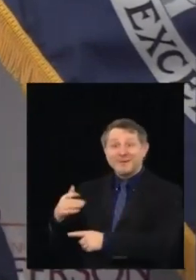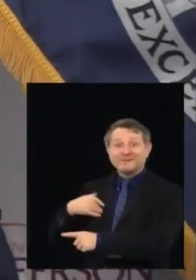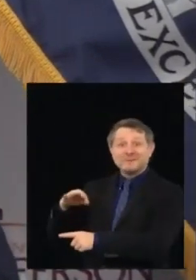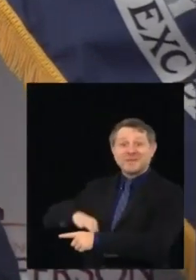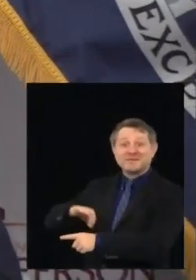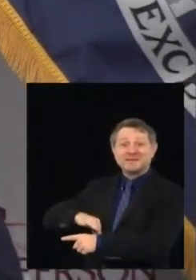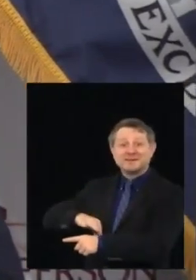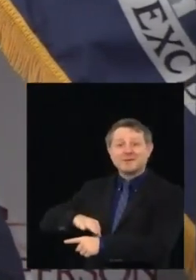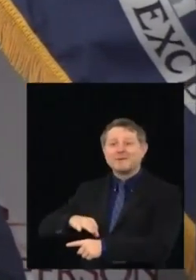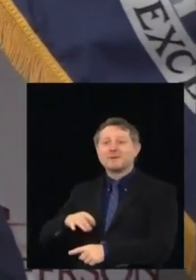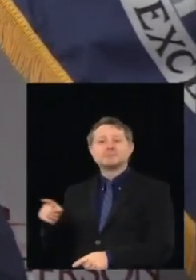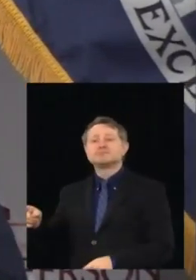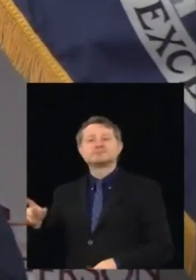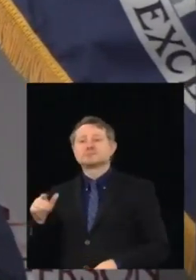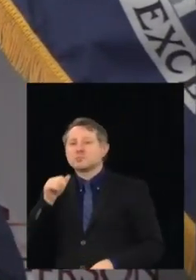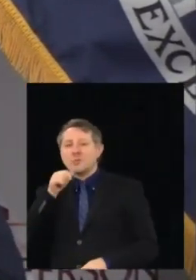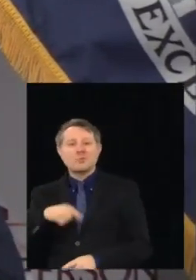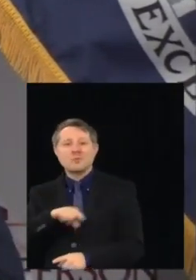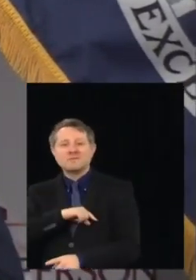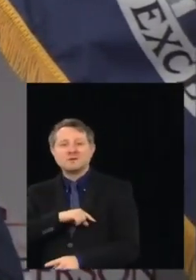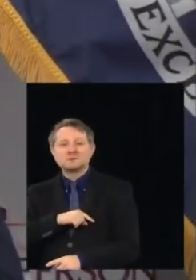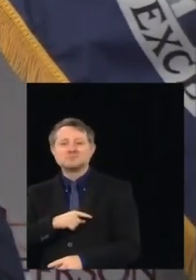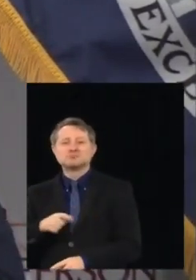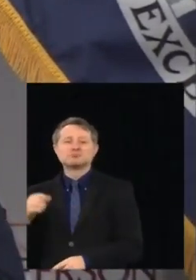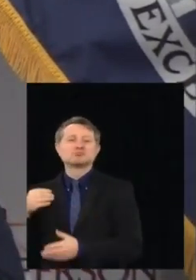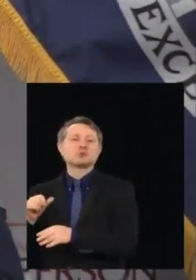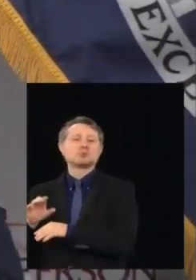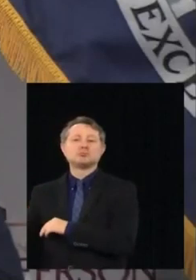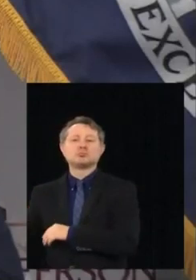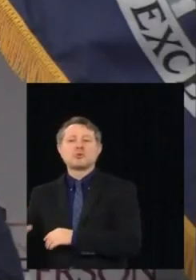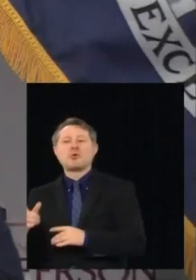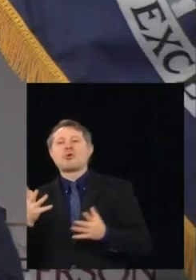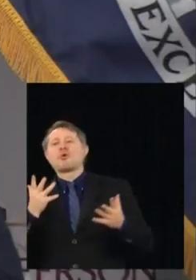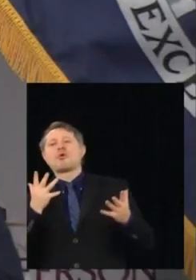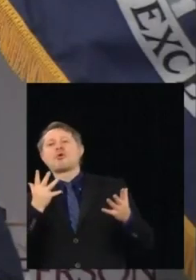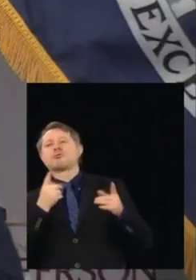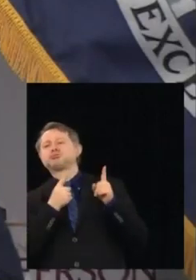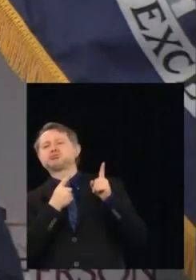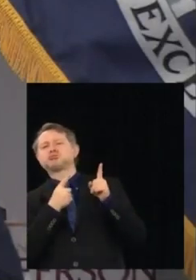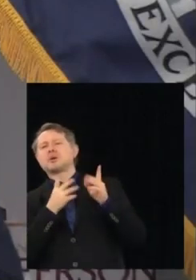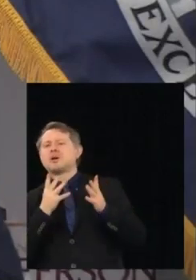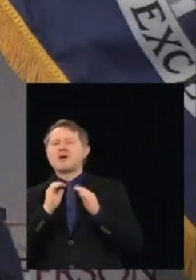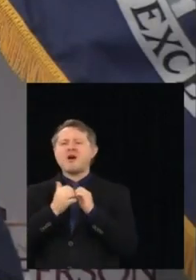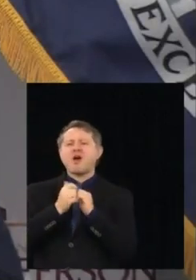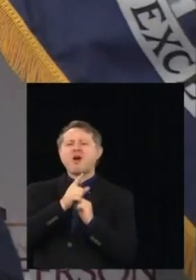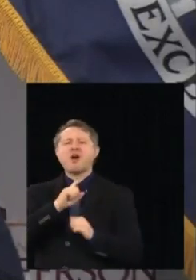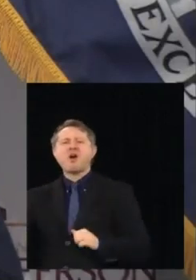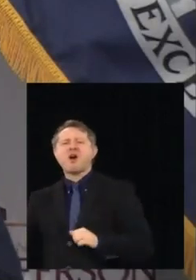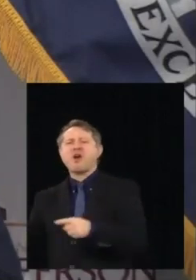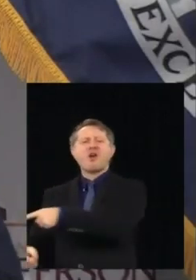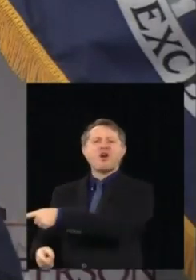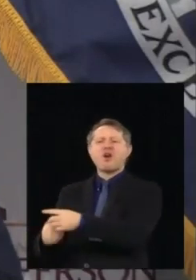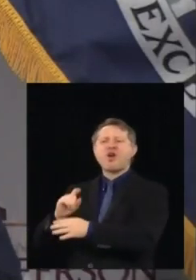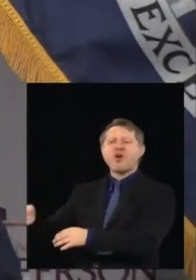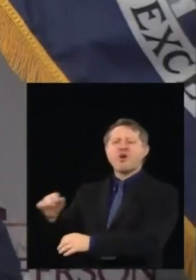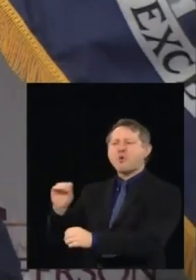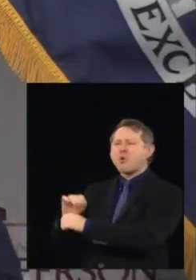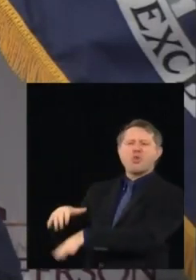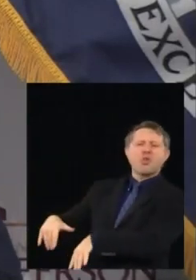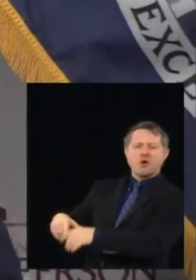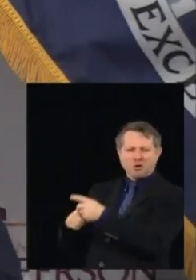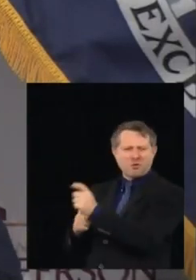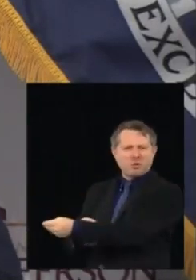right? And they'll say, how did you give that person an unemployment check? They didn't deserve